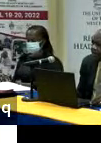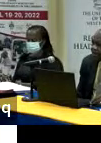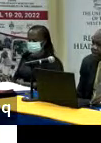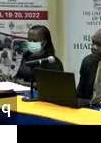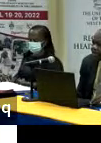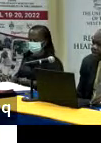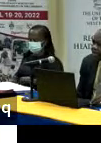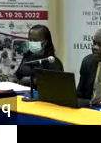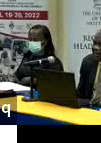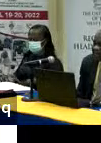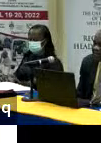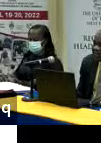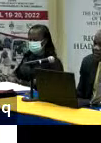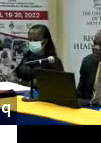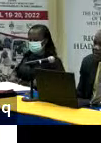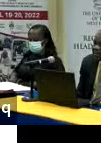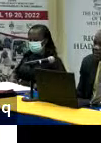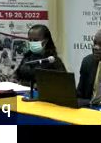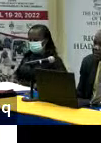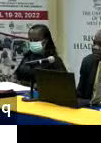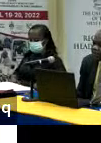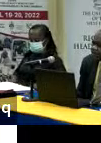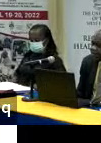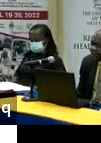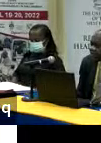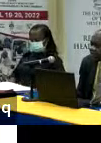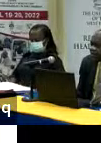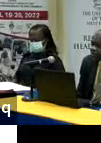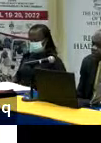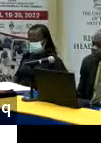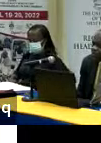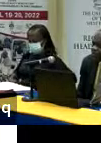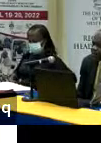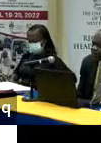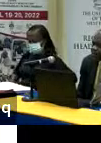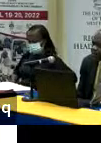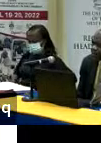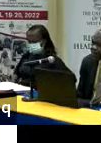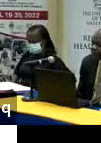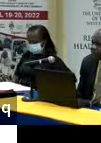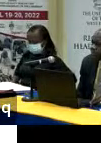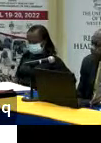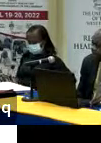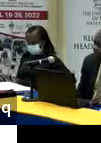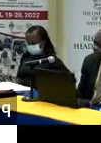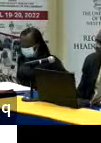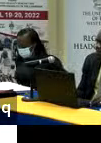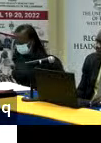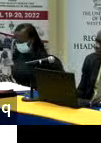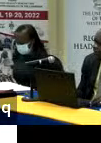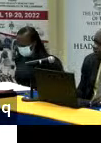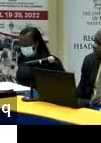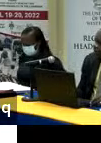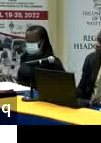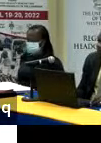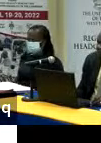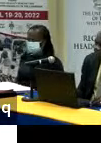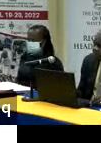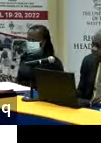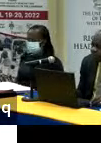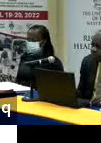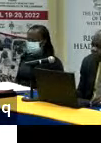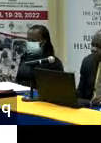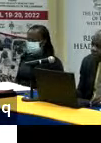with impairment and limited attention to the contextual factors that was impacting on